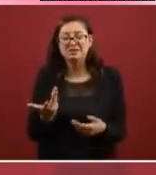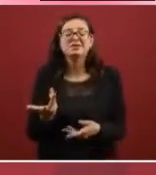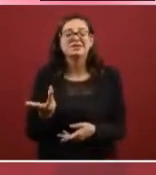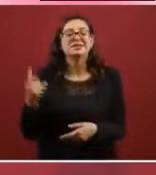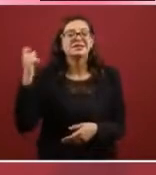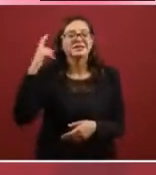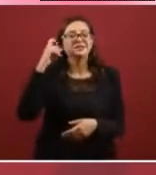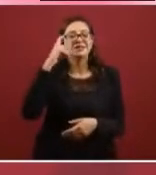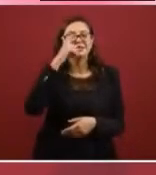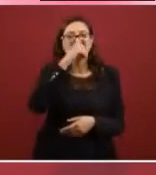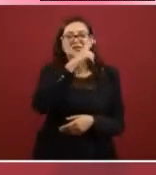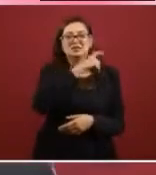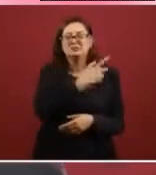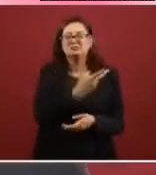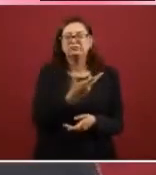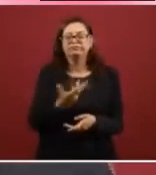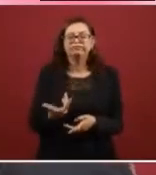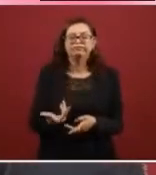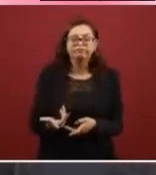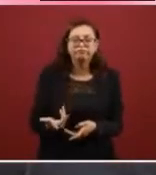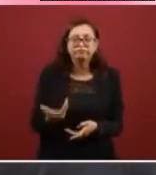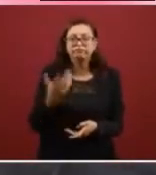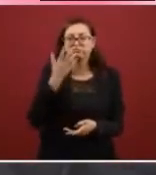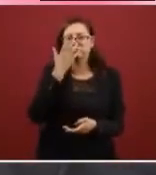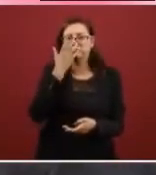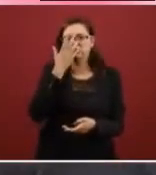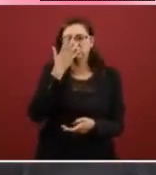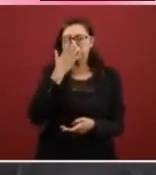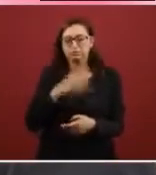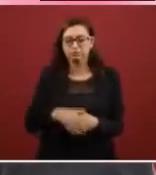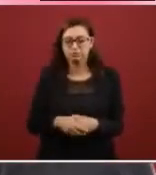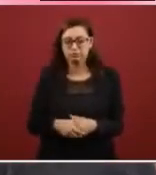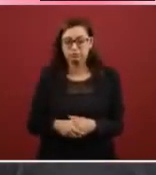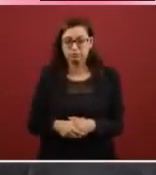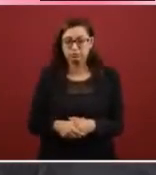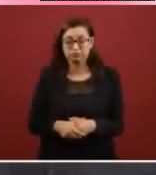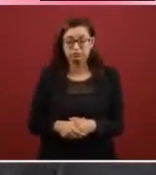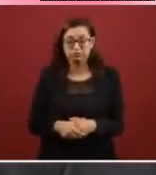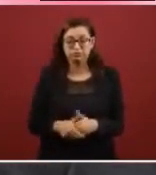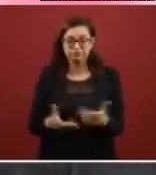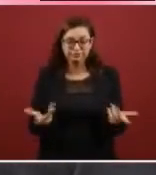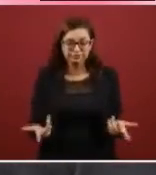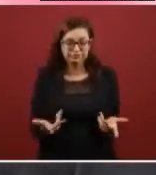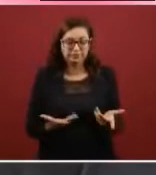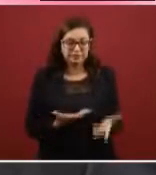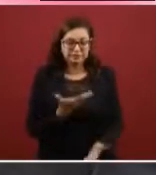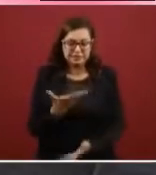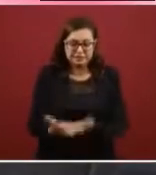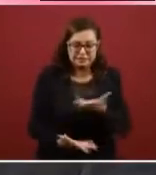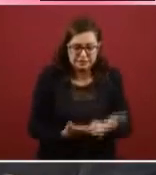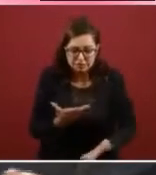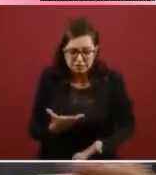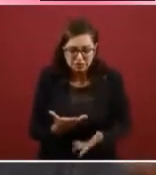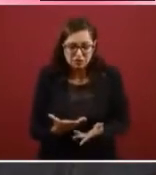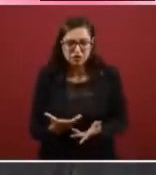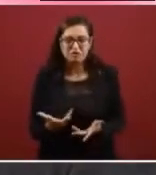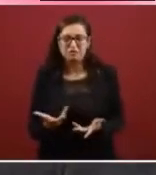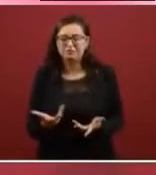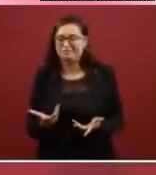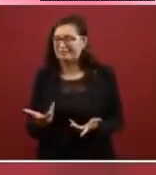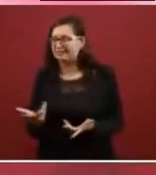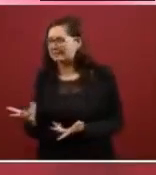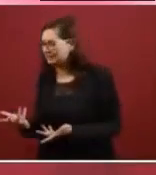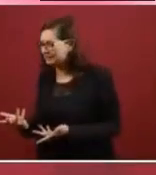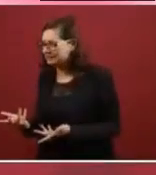complicado. It is complicated. Ofrecer los servicios. To offer these services. Cuando se